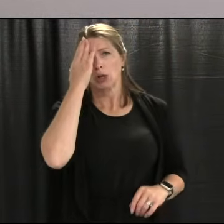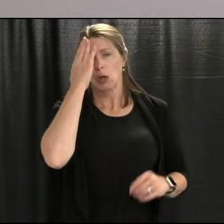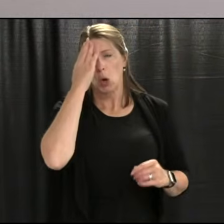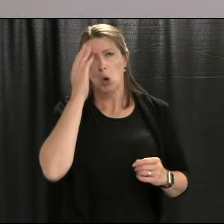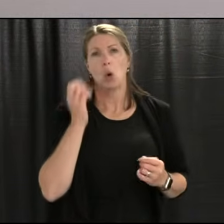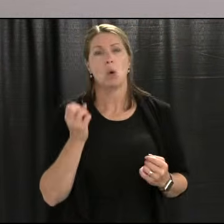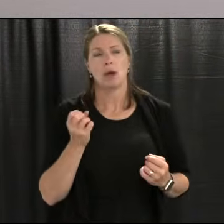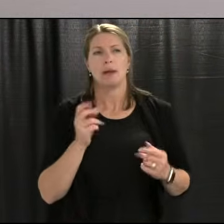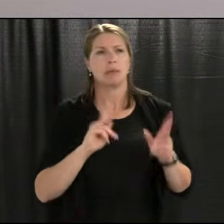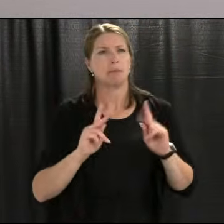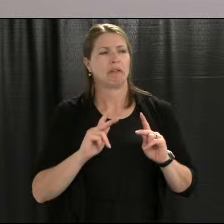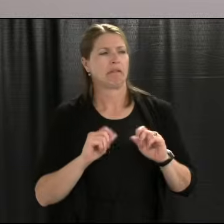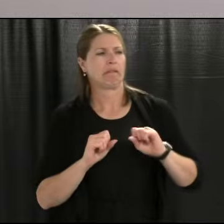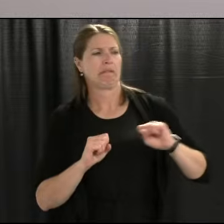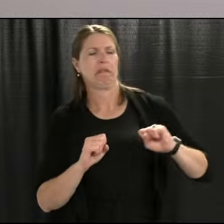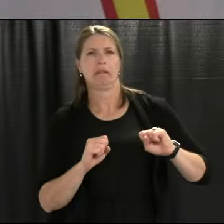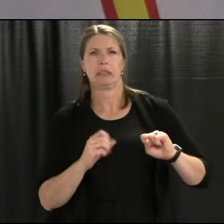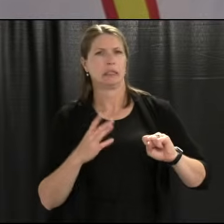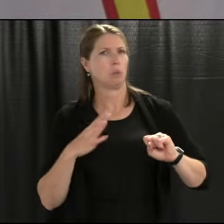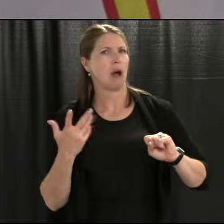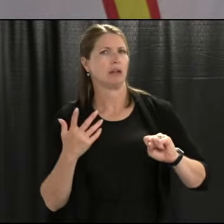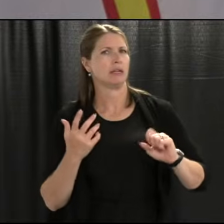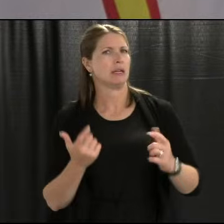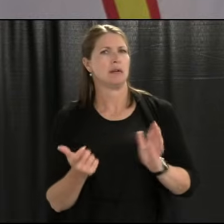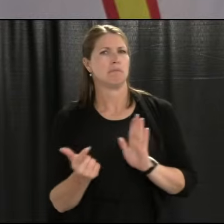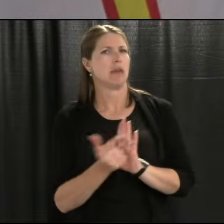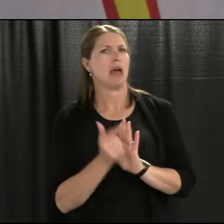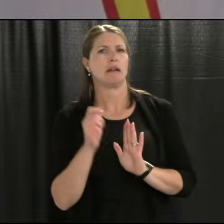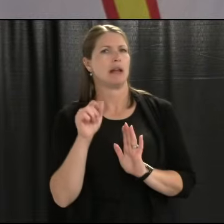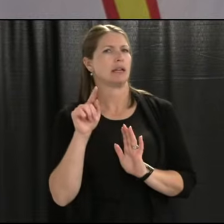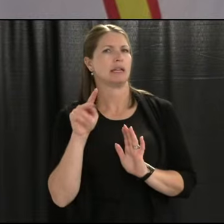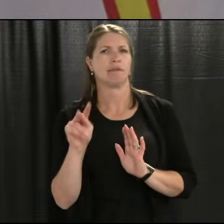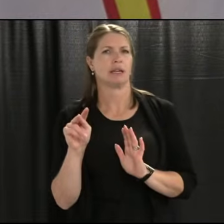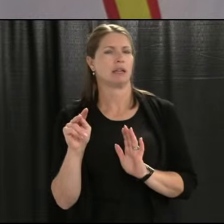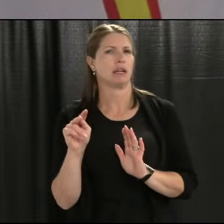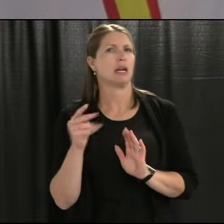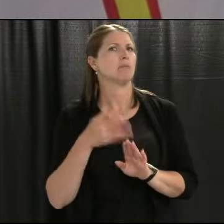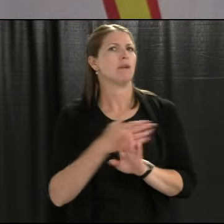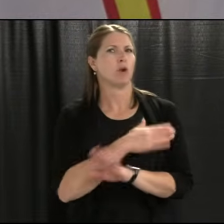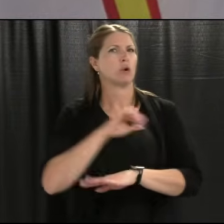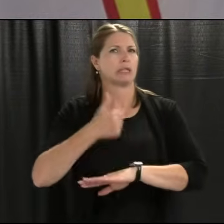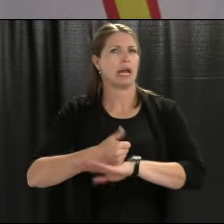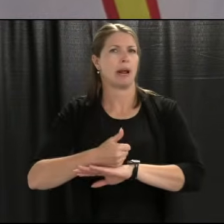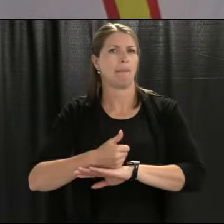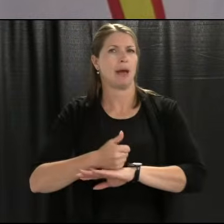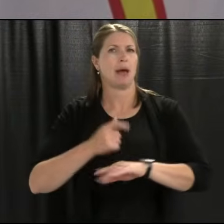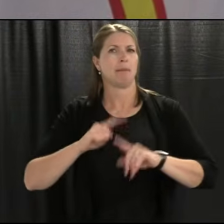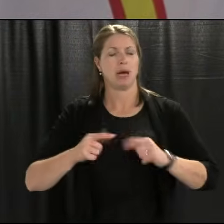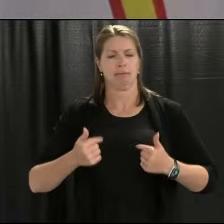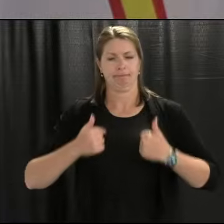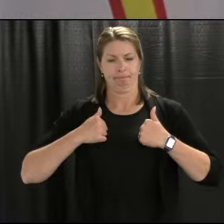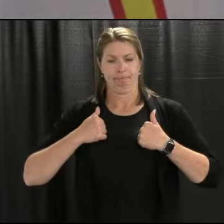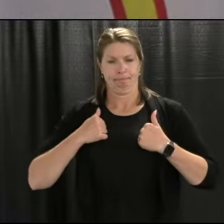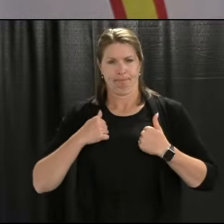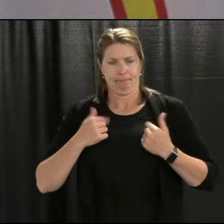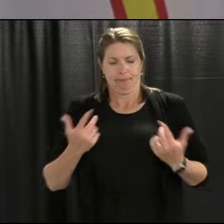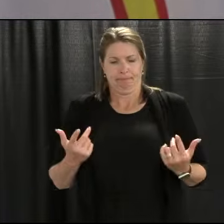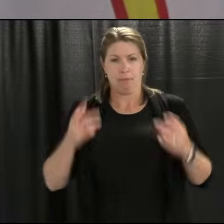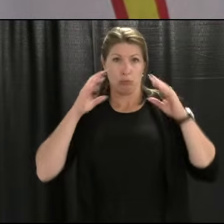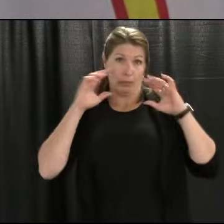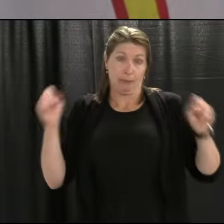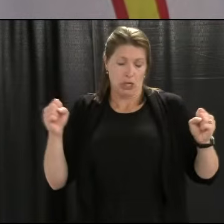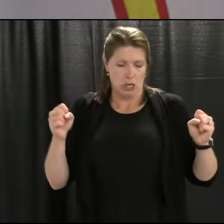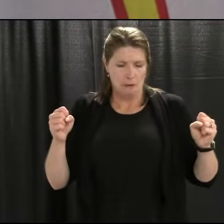of it. I'm aware of it. When you're in this position, you have to make decisions that you think are right, and there's always going to be some